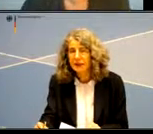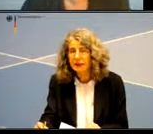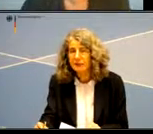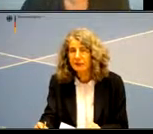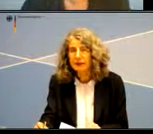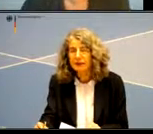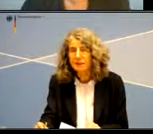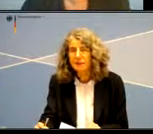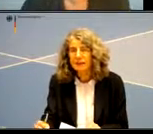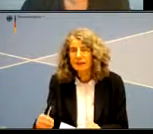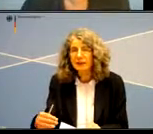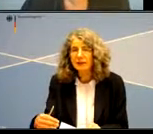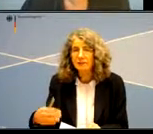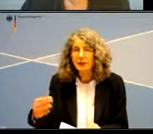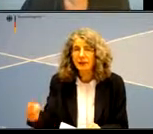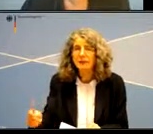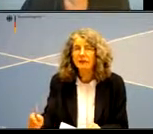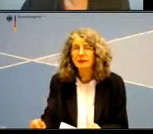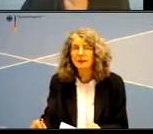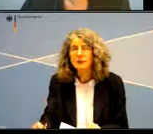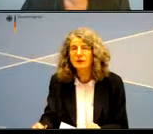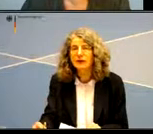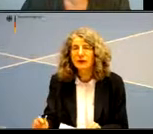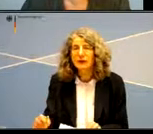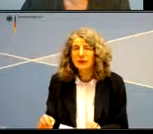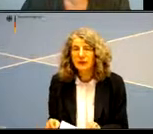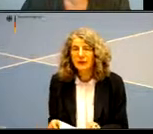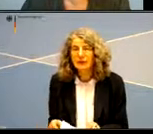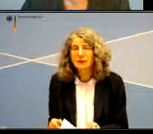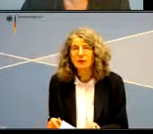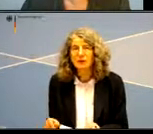at the same time making the consumer